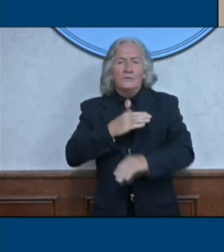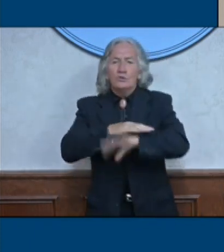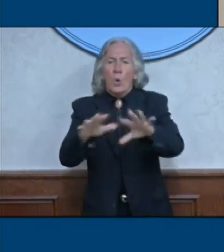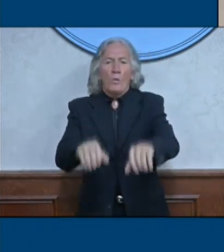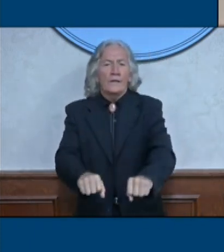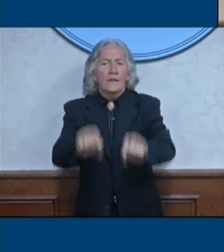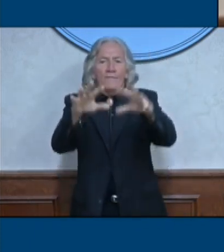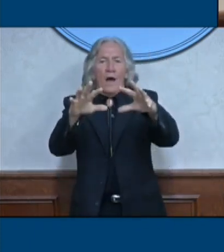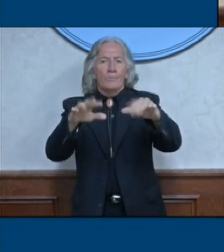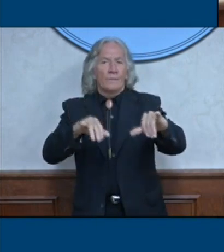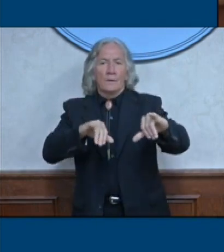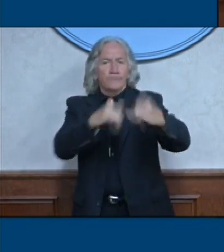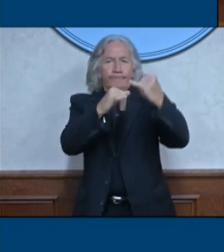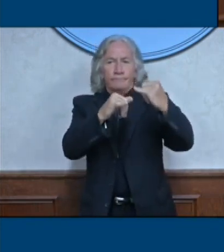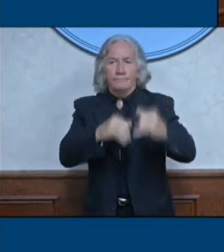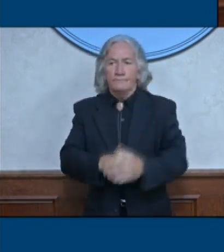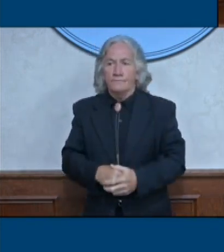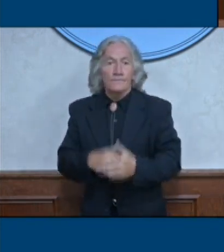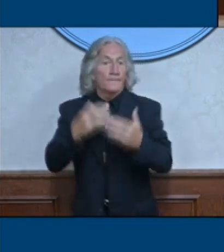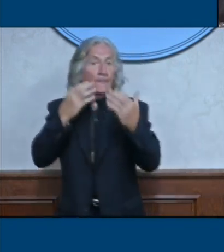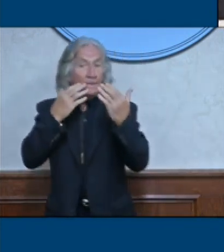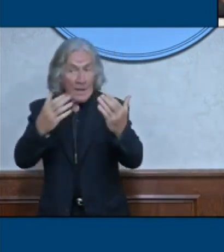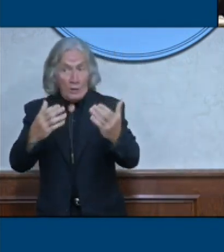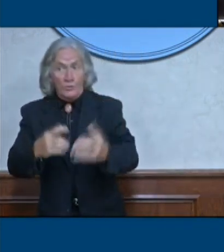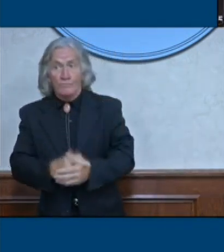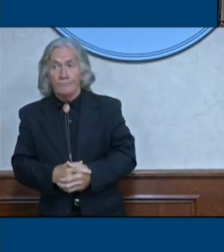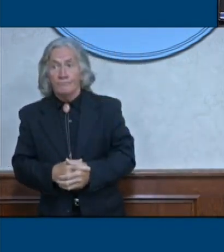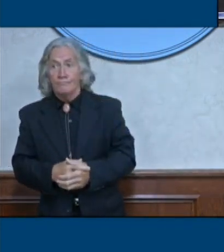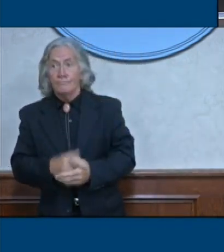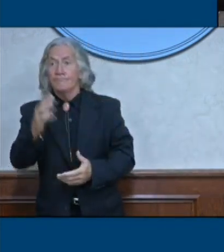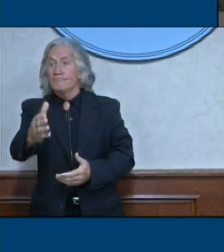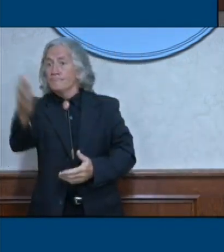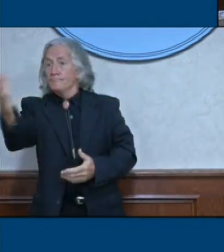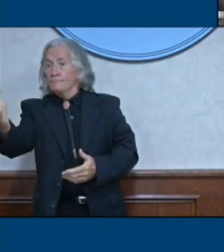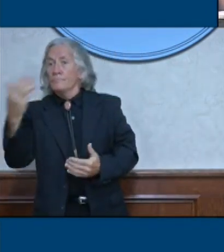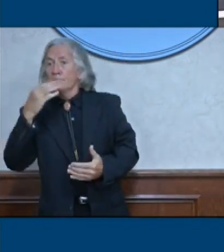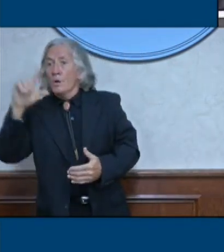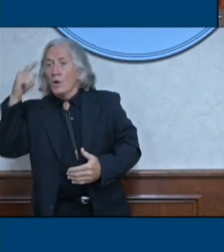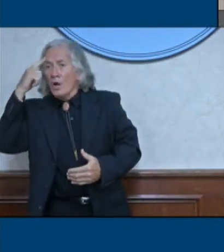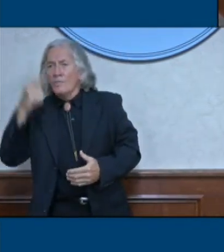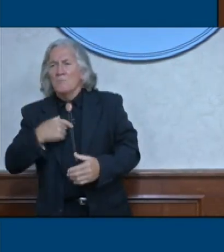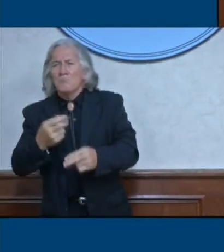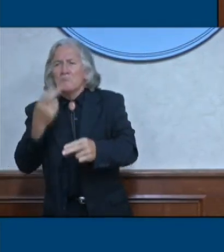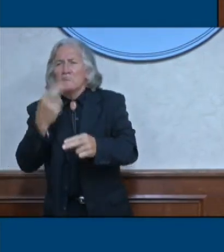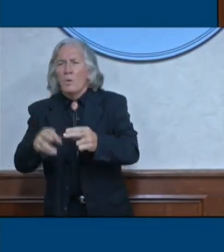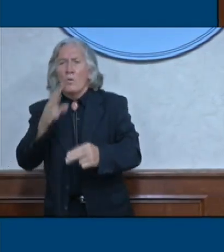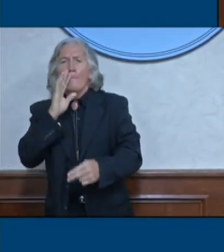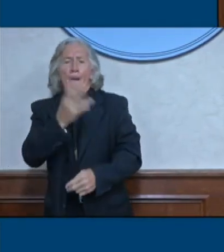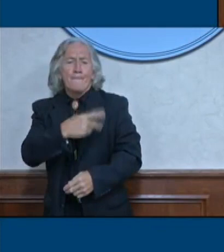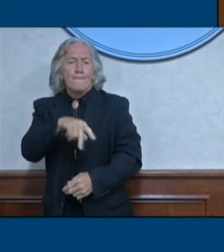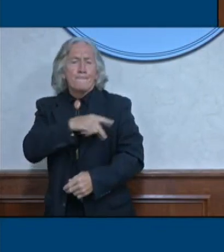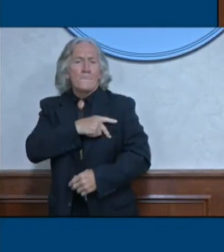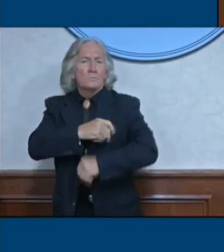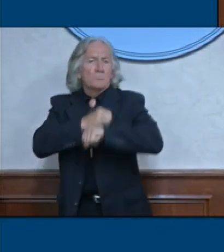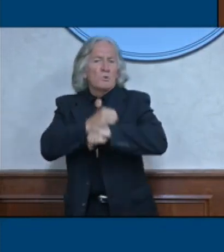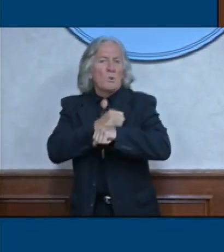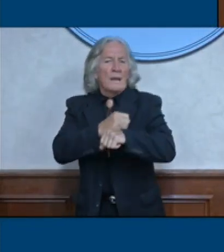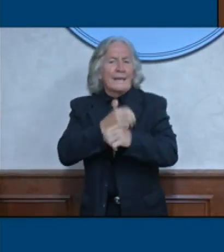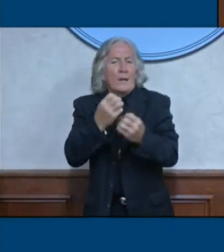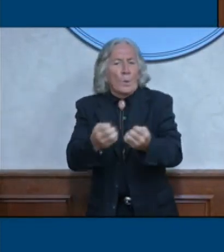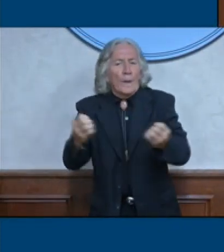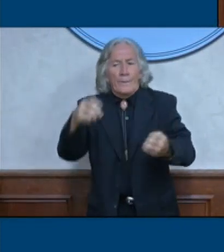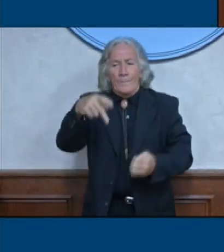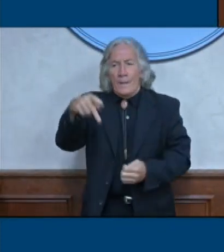fight. Great. Thank you. Chief Nimkid. Thank you, Governor. I'll quickly talk about personal protective equipment and